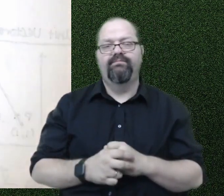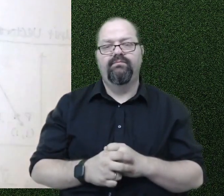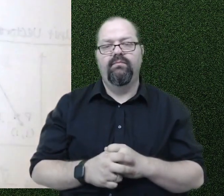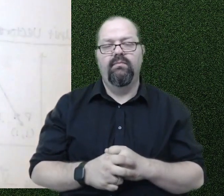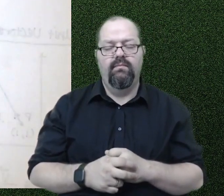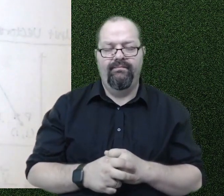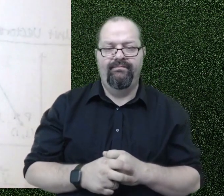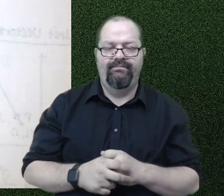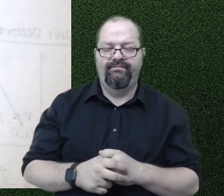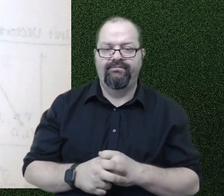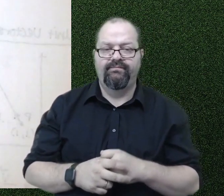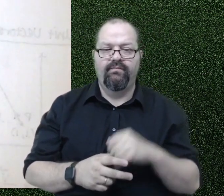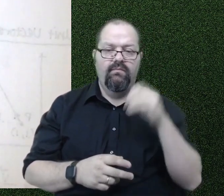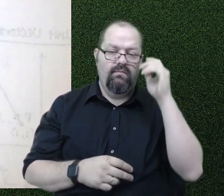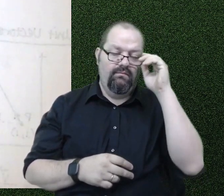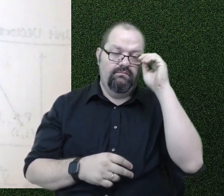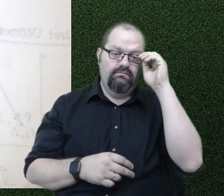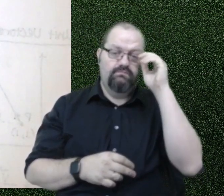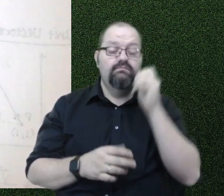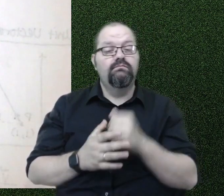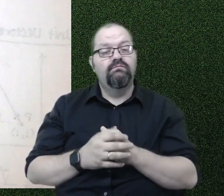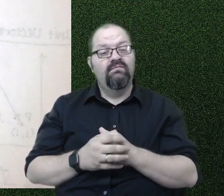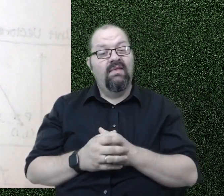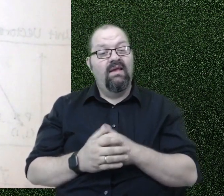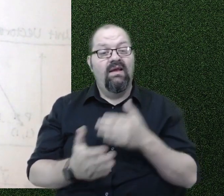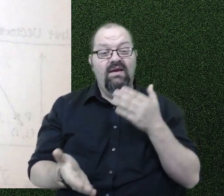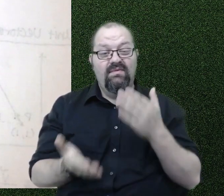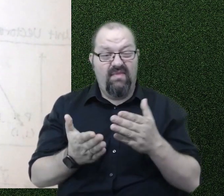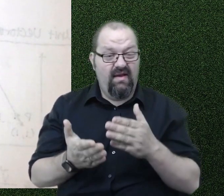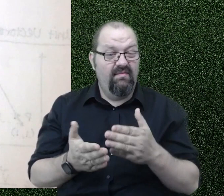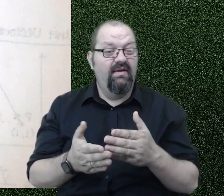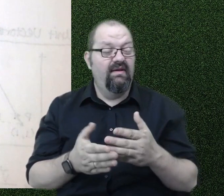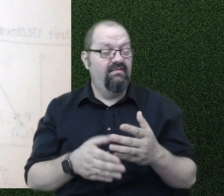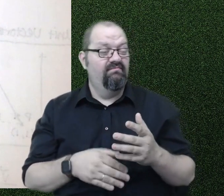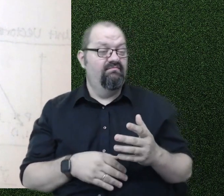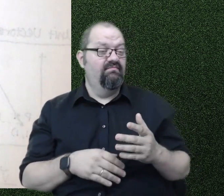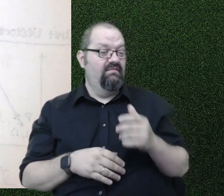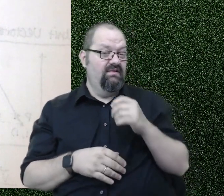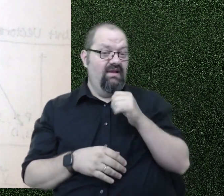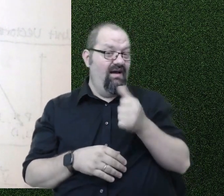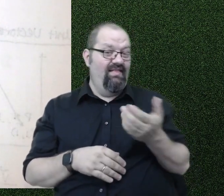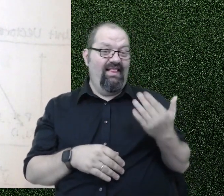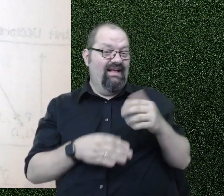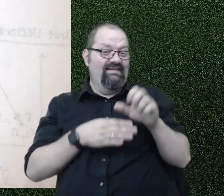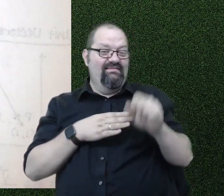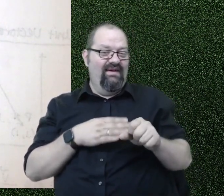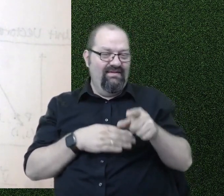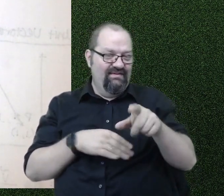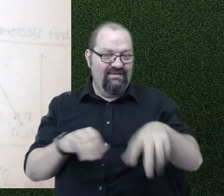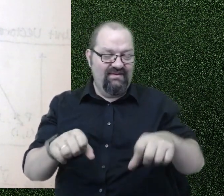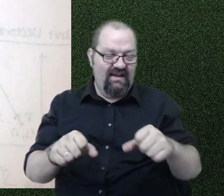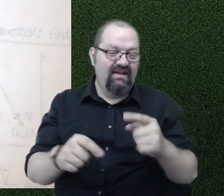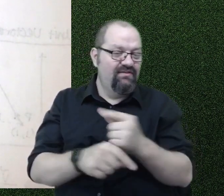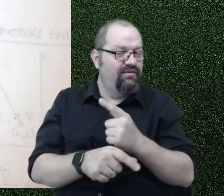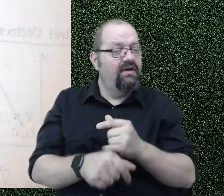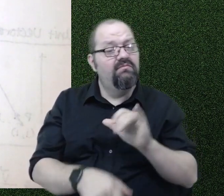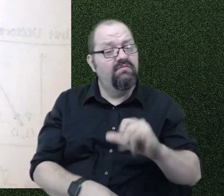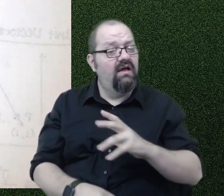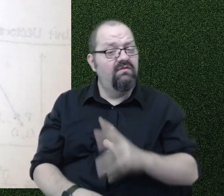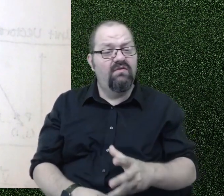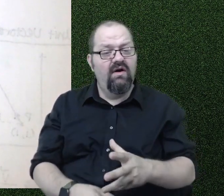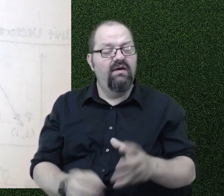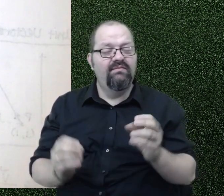Probably been a little while since trig class, that's cool. do a little